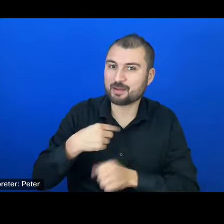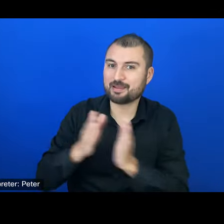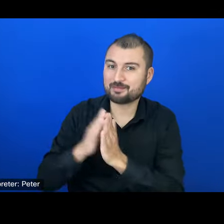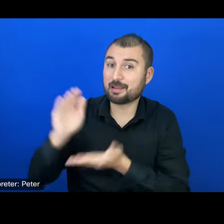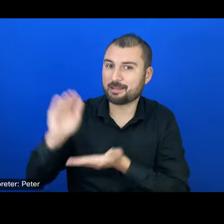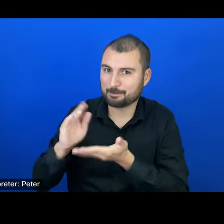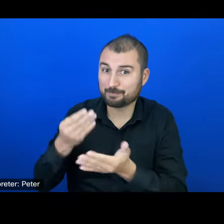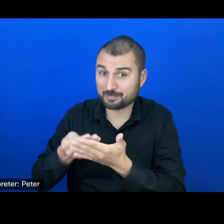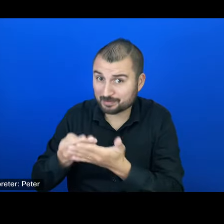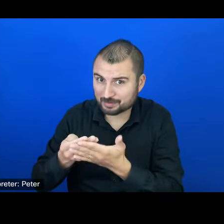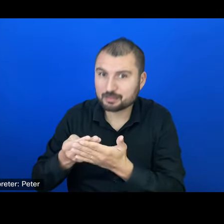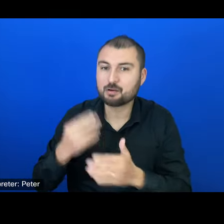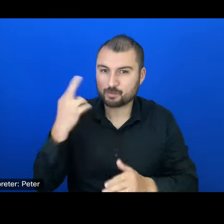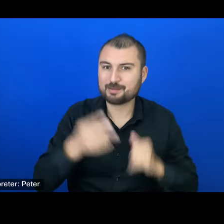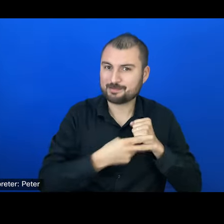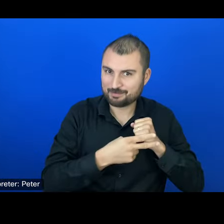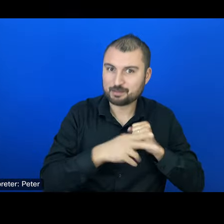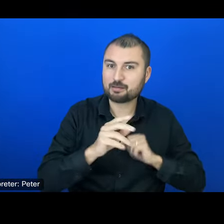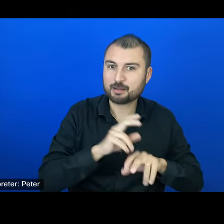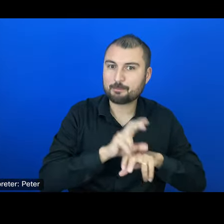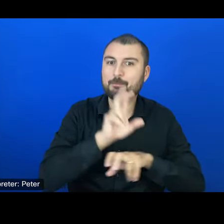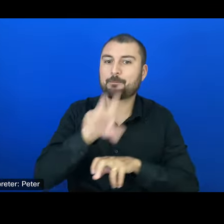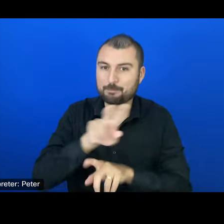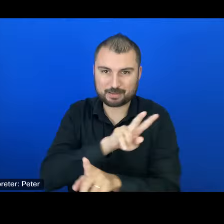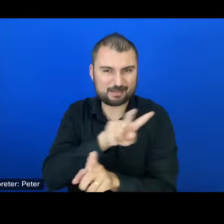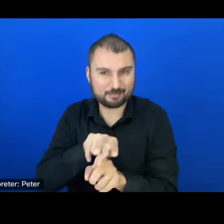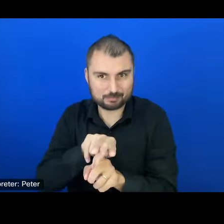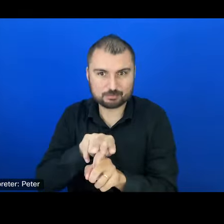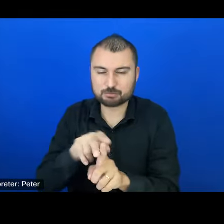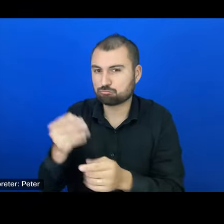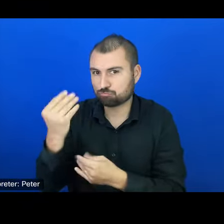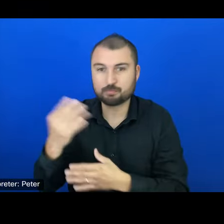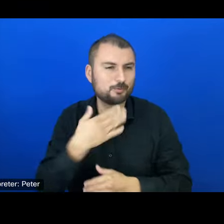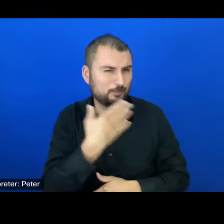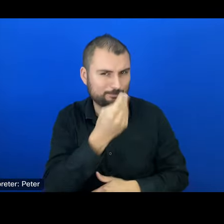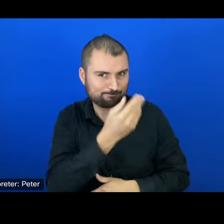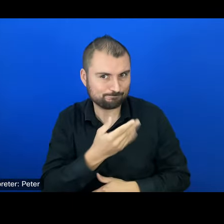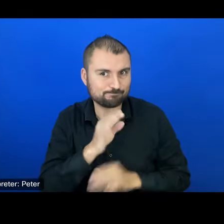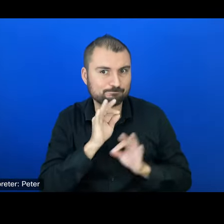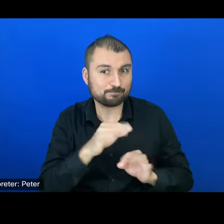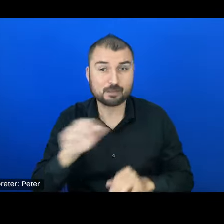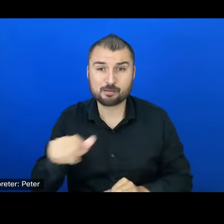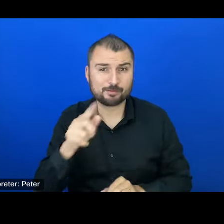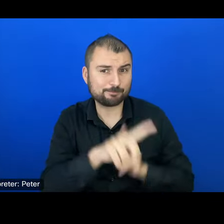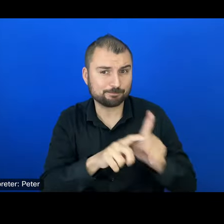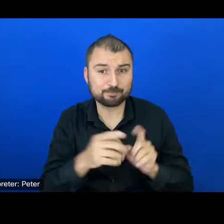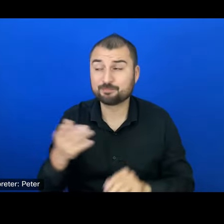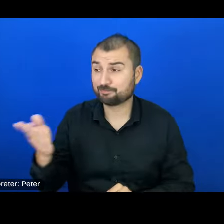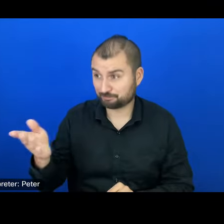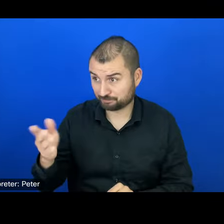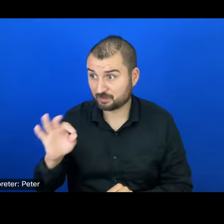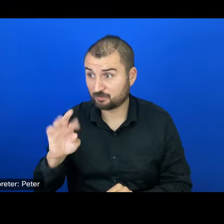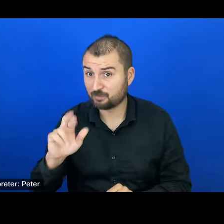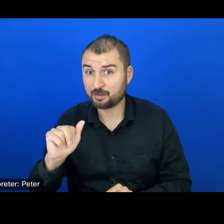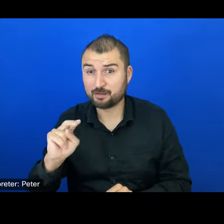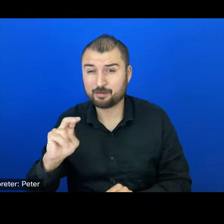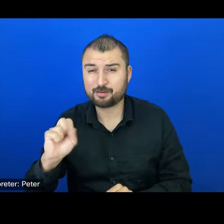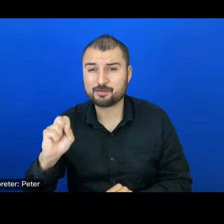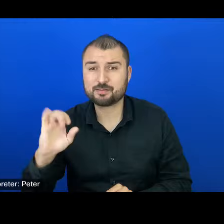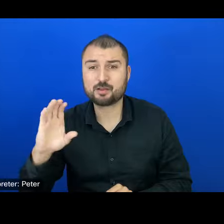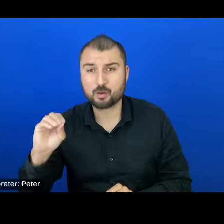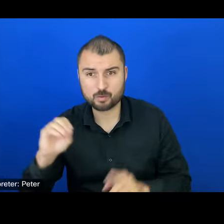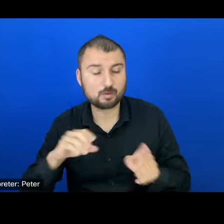good to know. Thank you. You're welcome. Further questions? Senator Francisco. So the